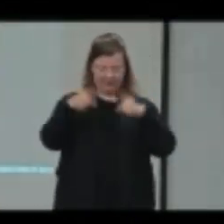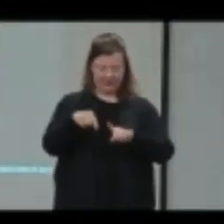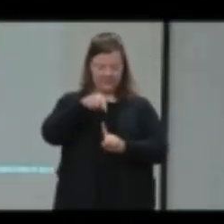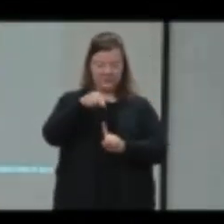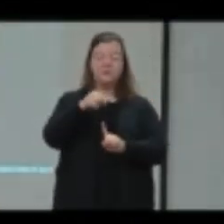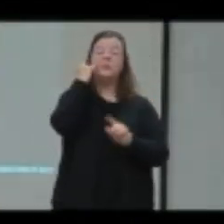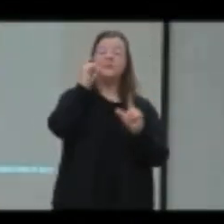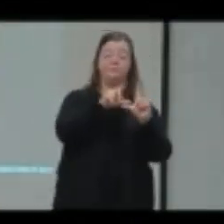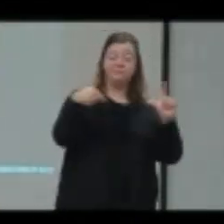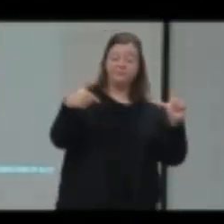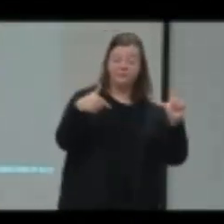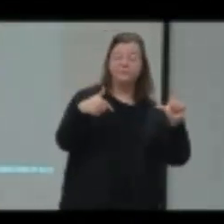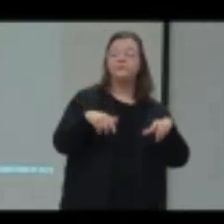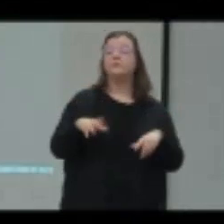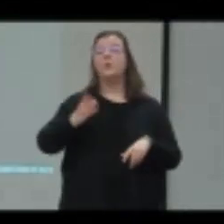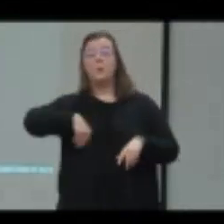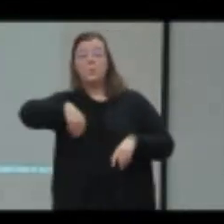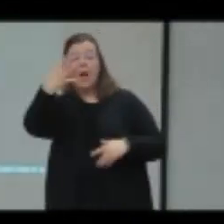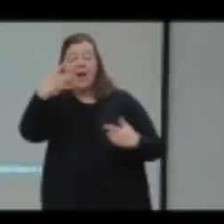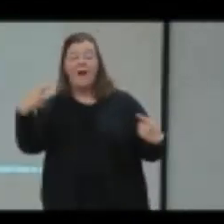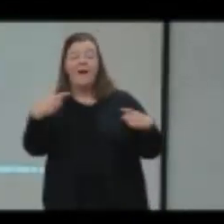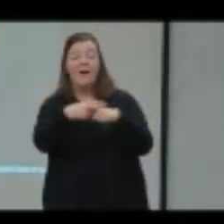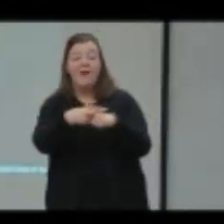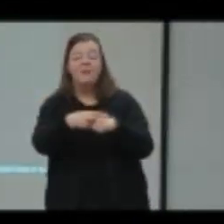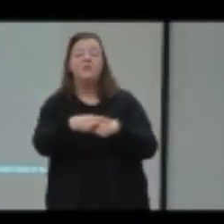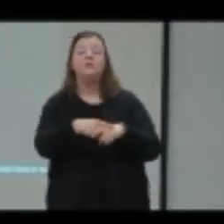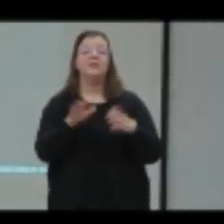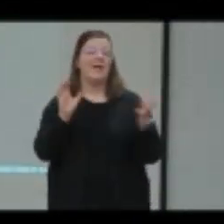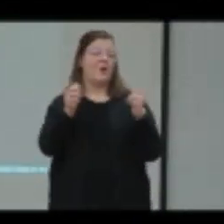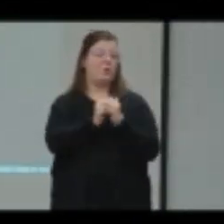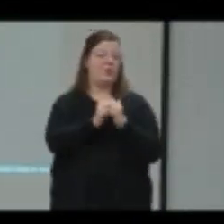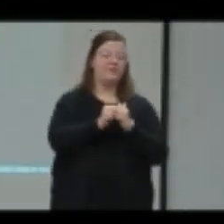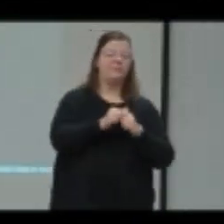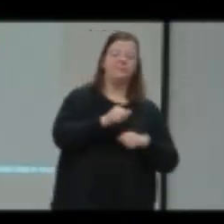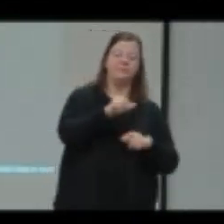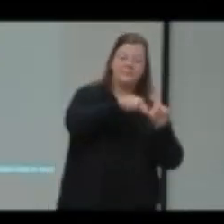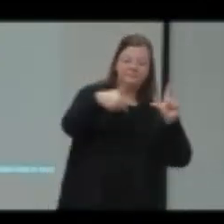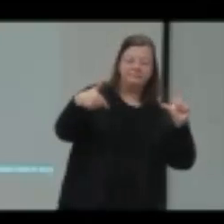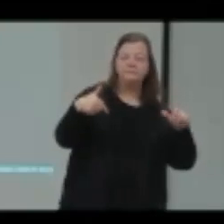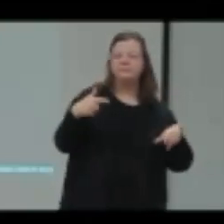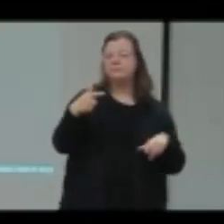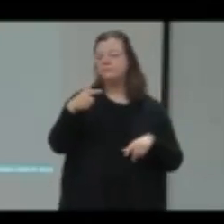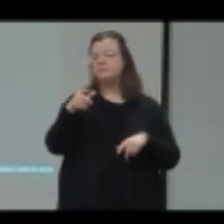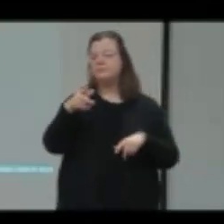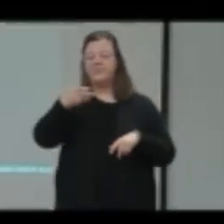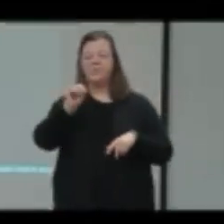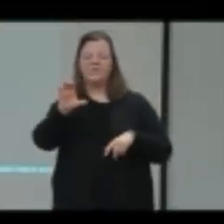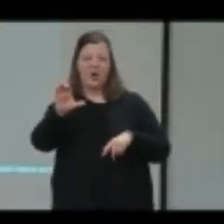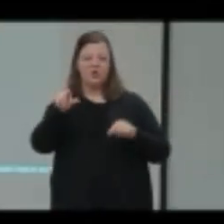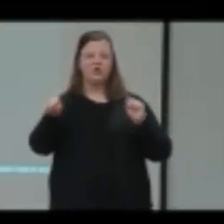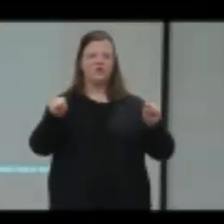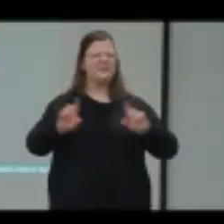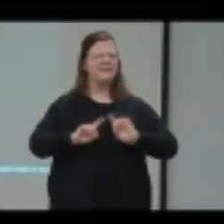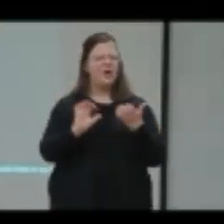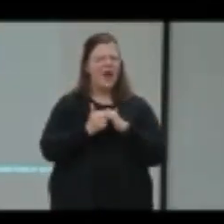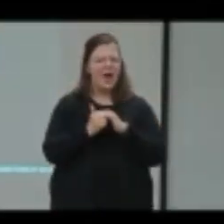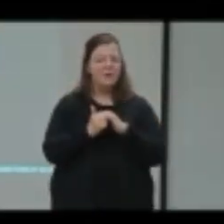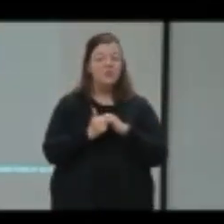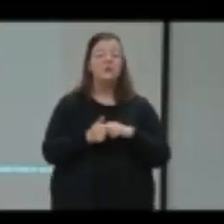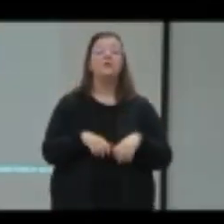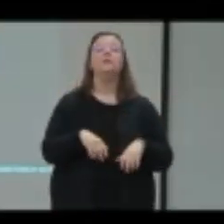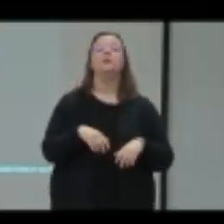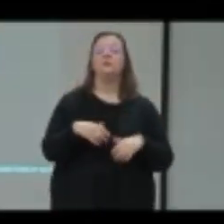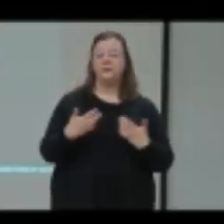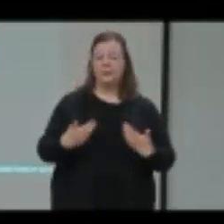folks who were white versus people of color and identified as LGBTQ, they found that 47%,